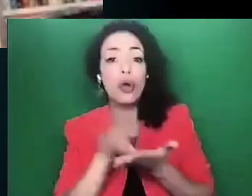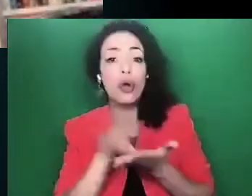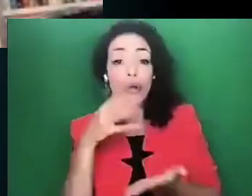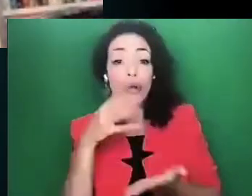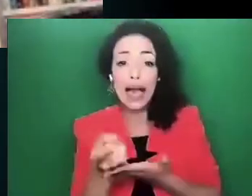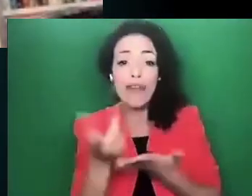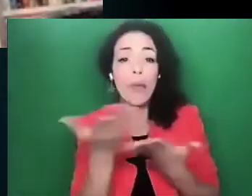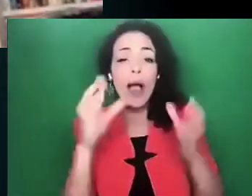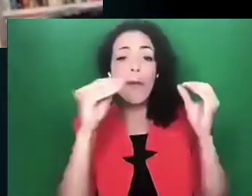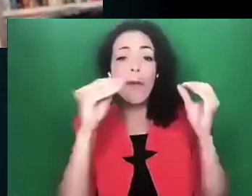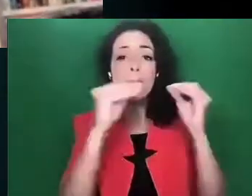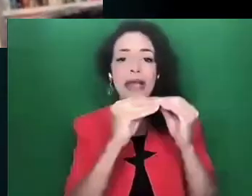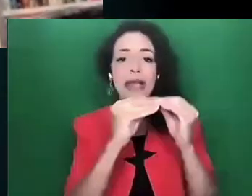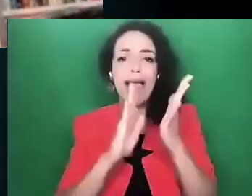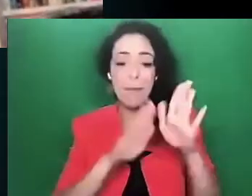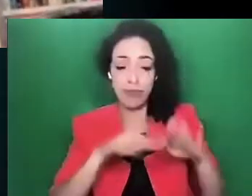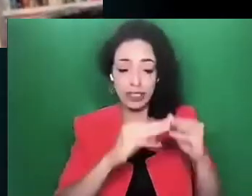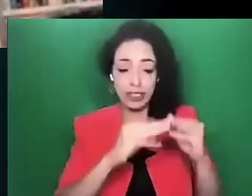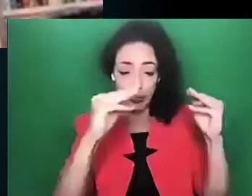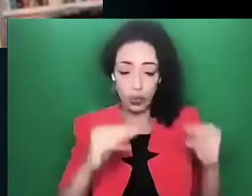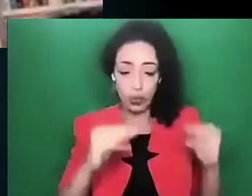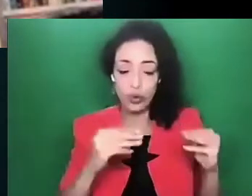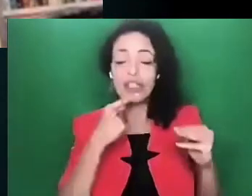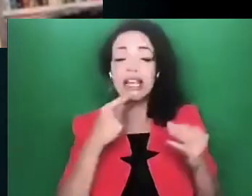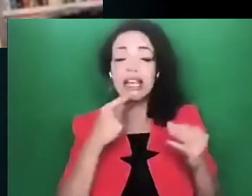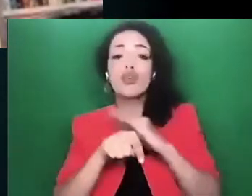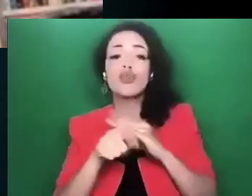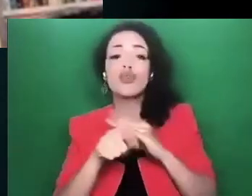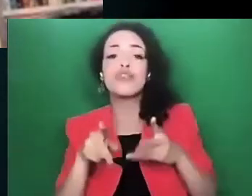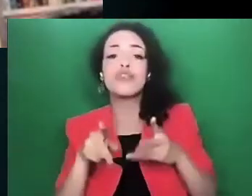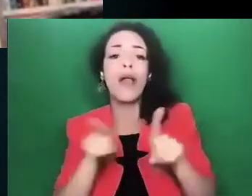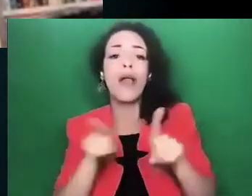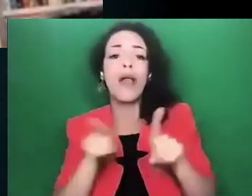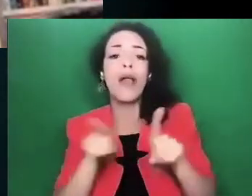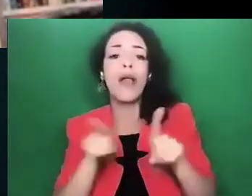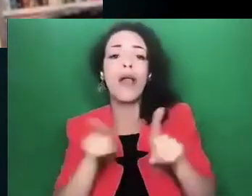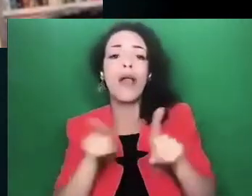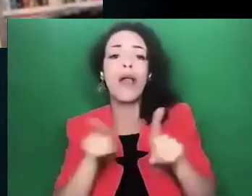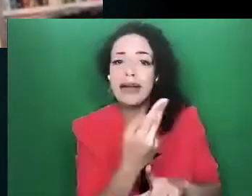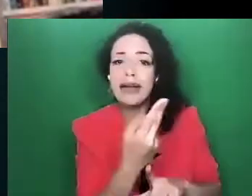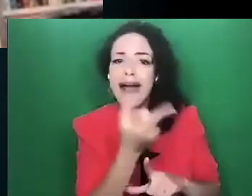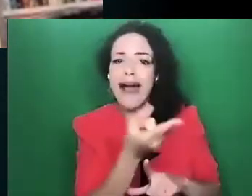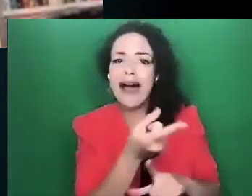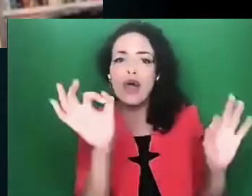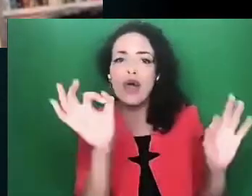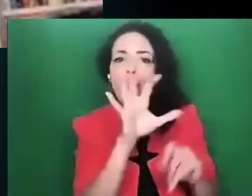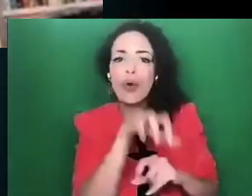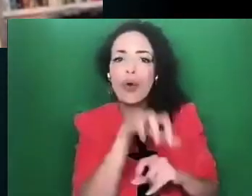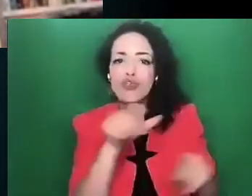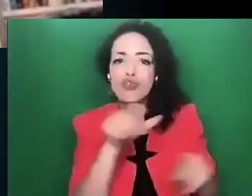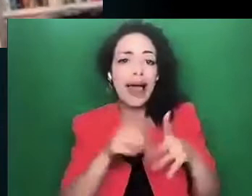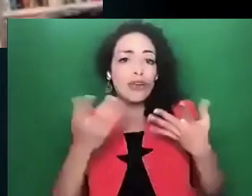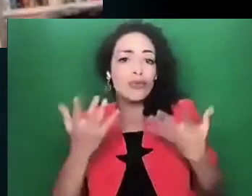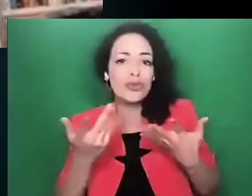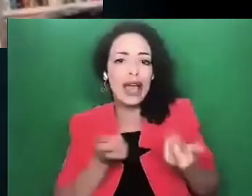channel, including Art Has No Country, like today, chaired by Joe Glanville. The exhibition consists entirely of